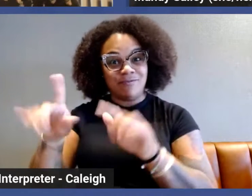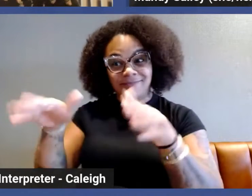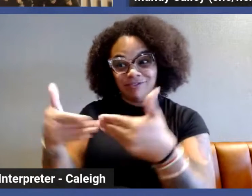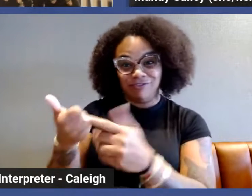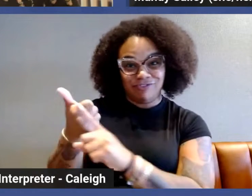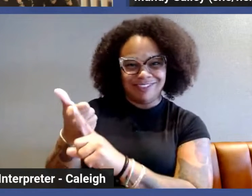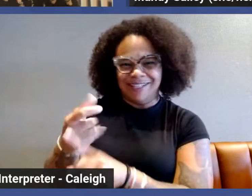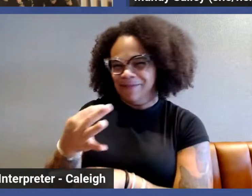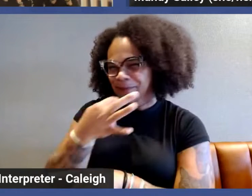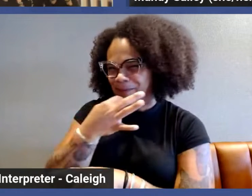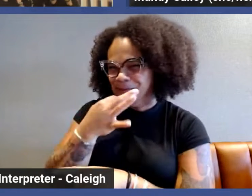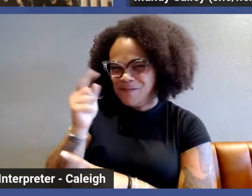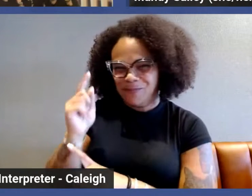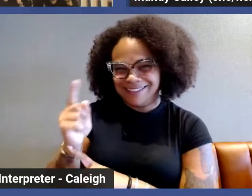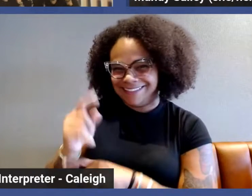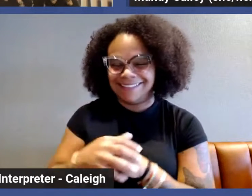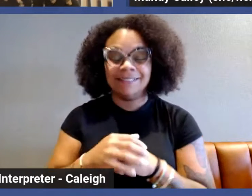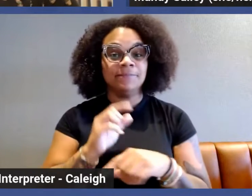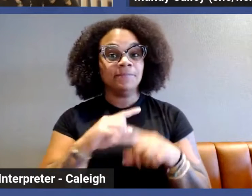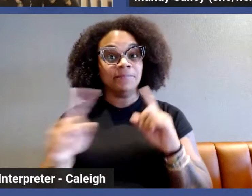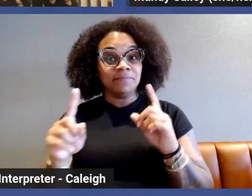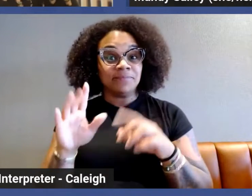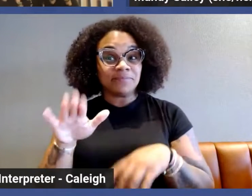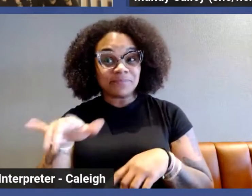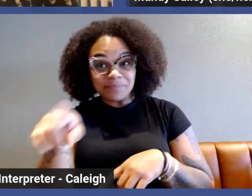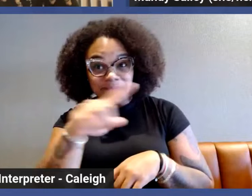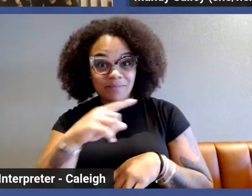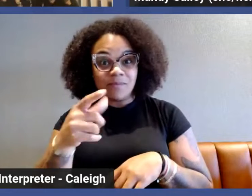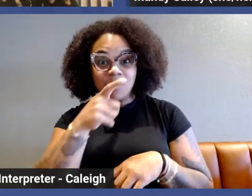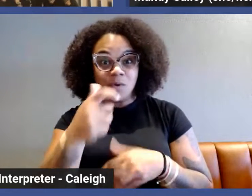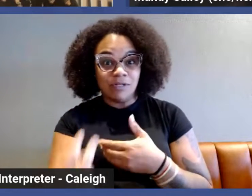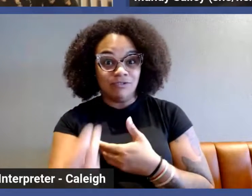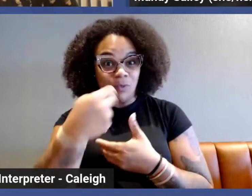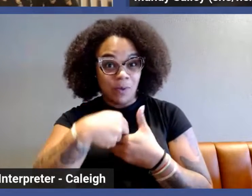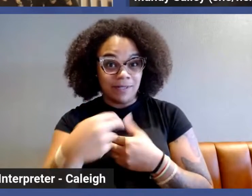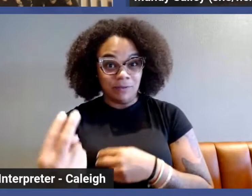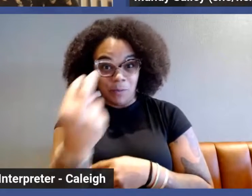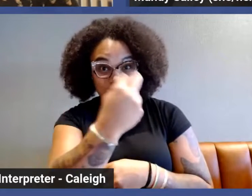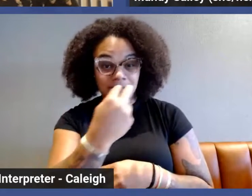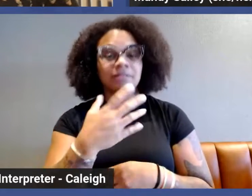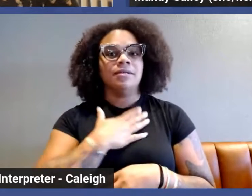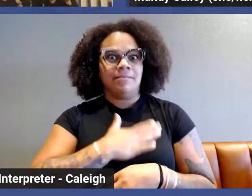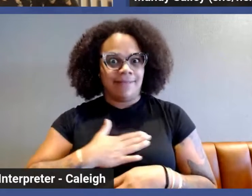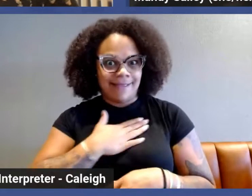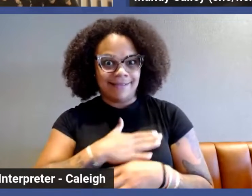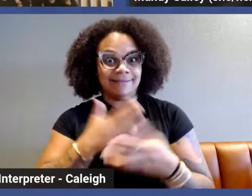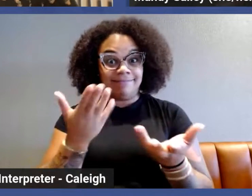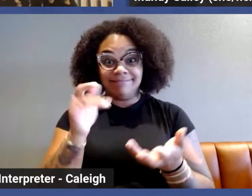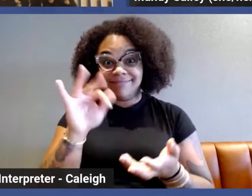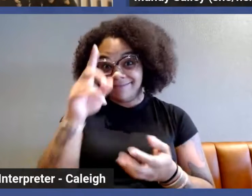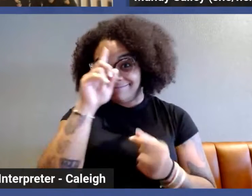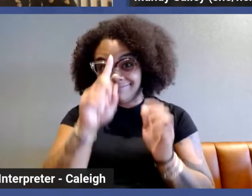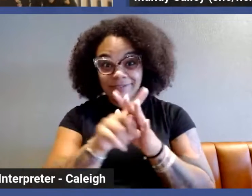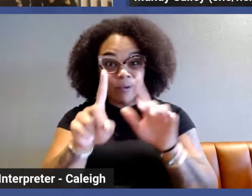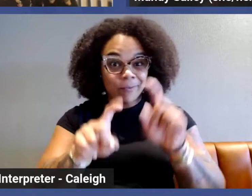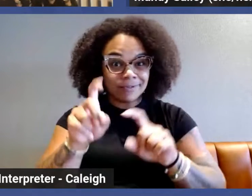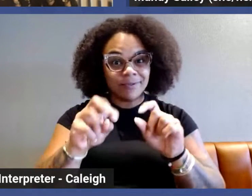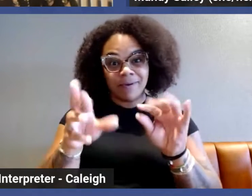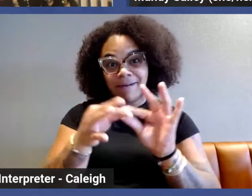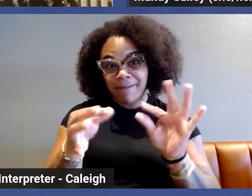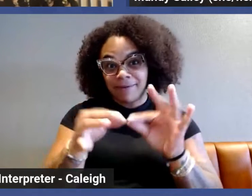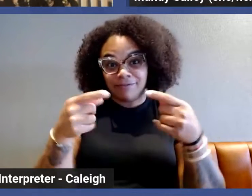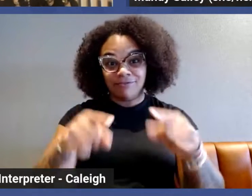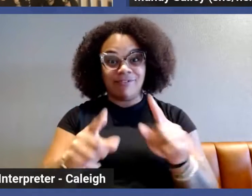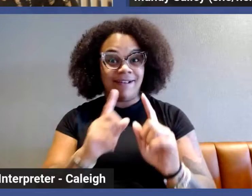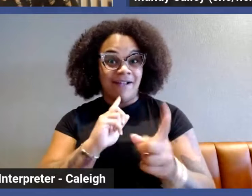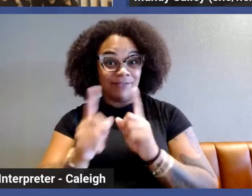a second. But folks who are joining us, please feel free if you have questions or comments during our conversation